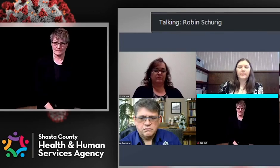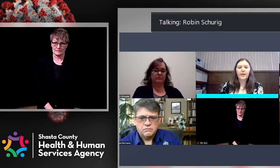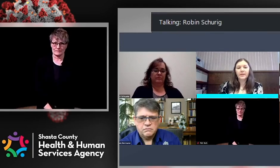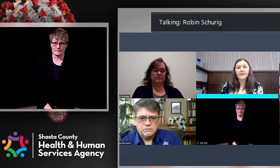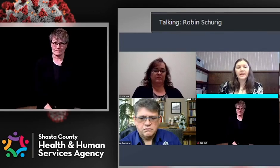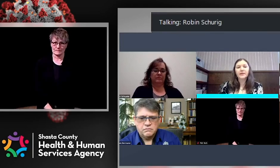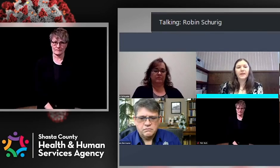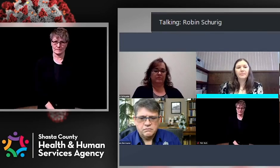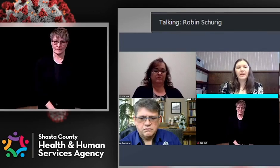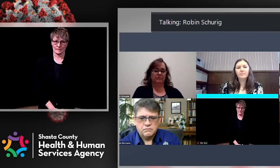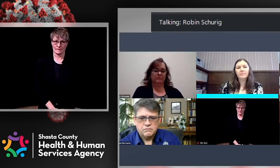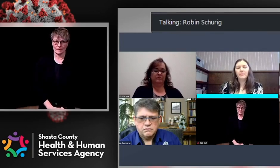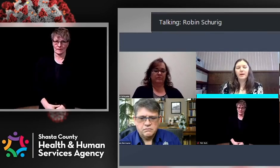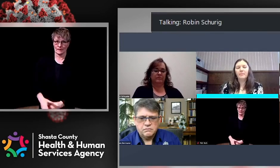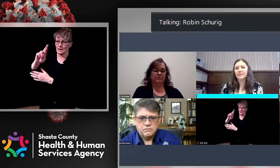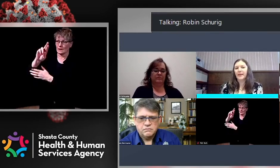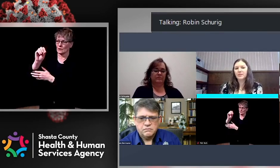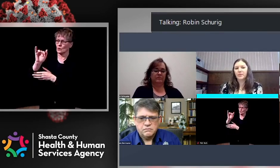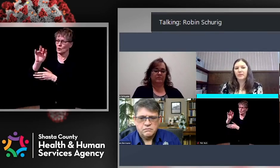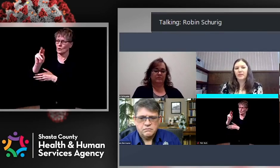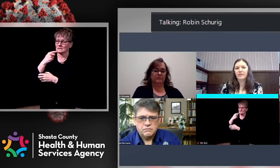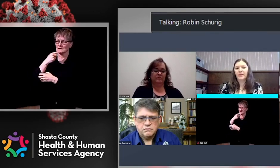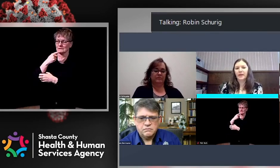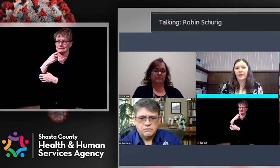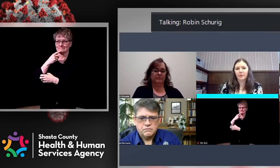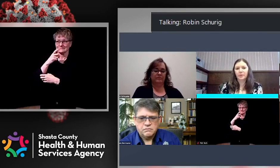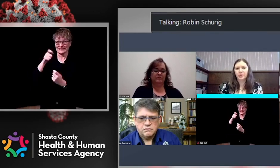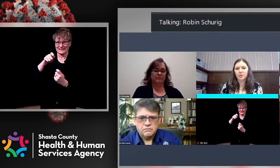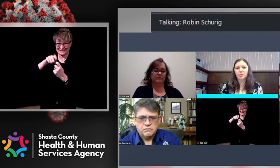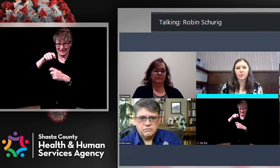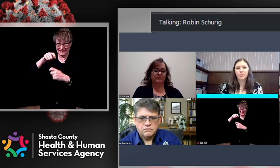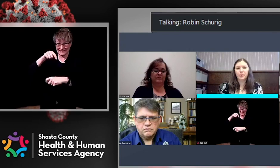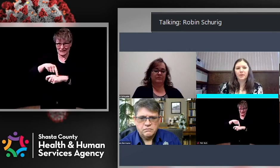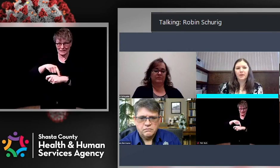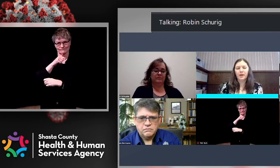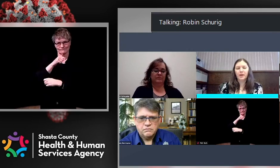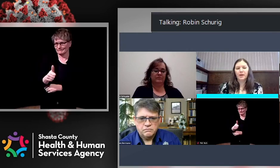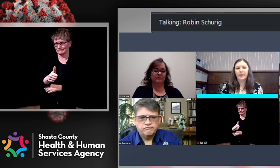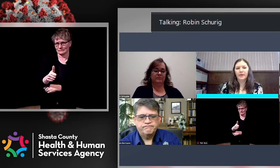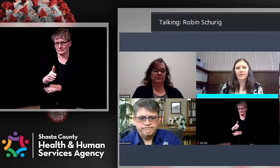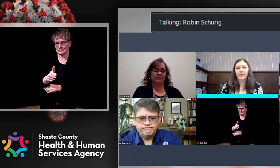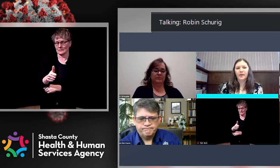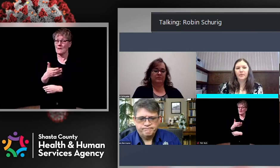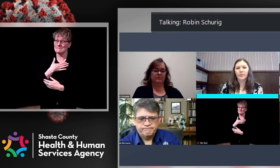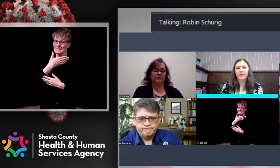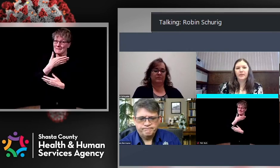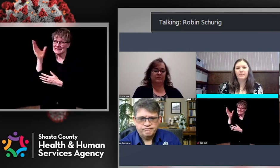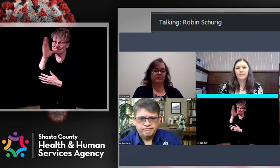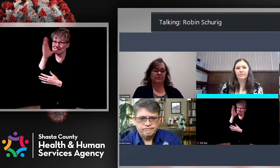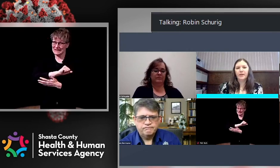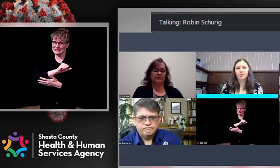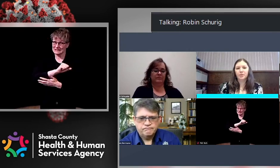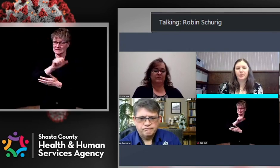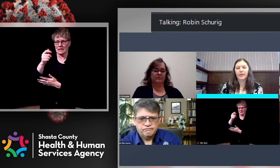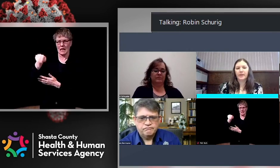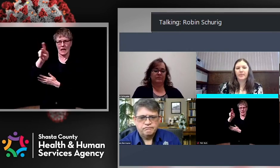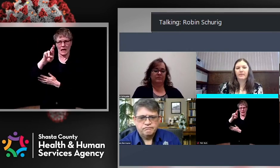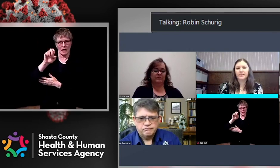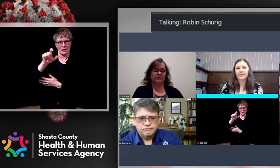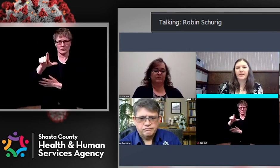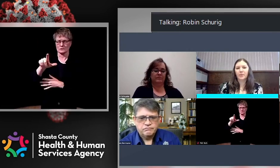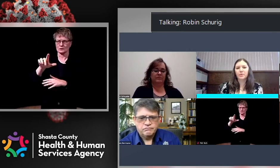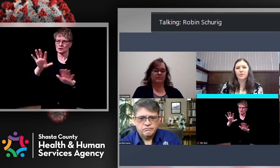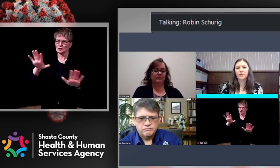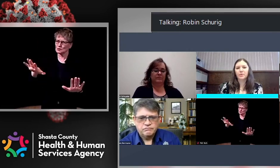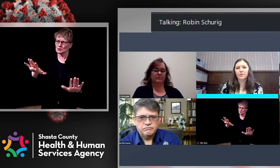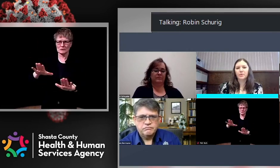I don't think that we have an exact timeline, but my best guess would be that April is too soon. I think that, you know, we need to make sure that we can get